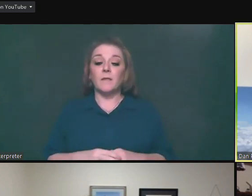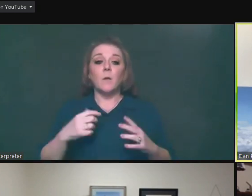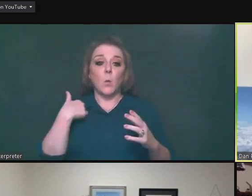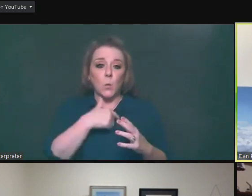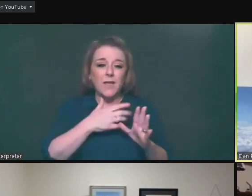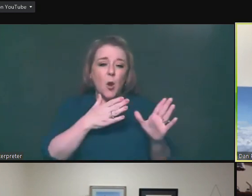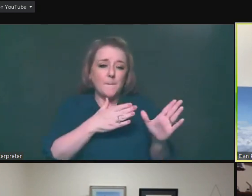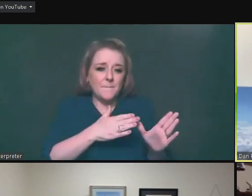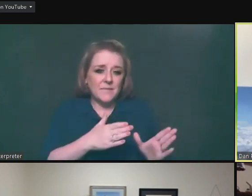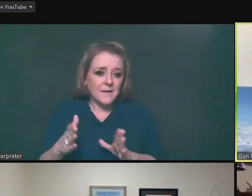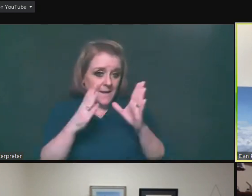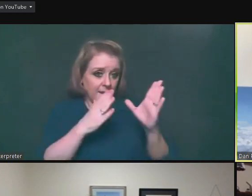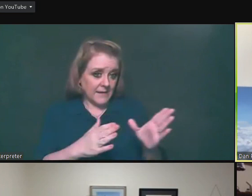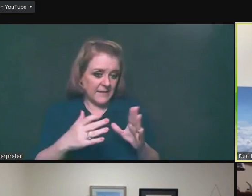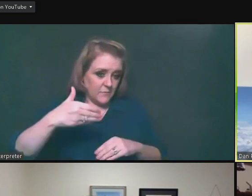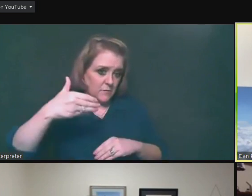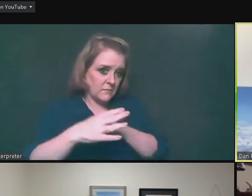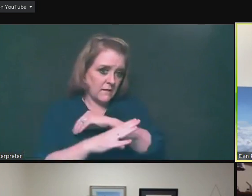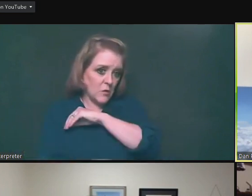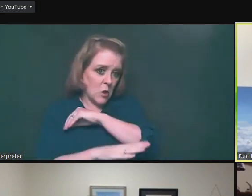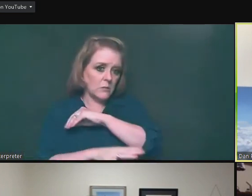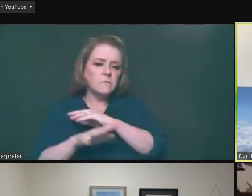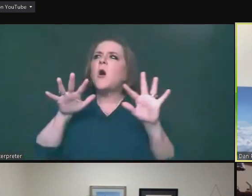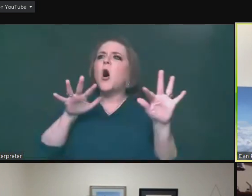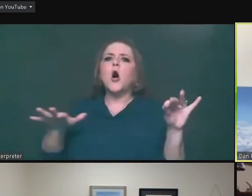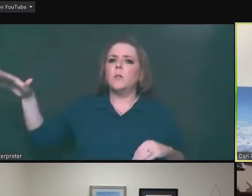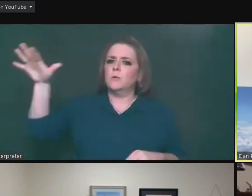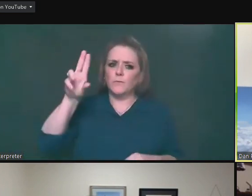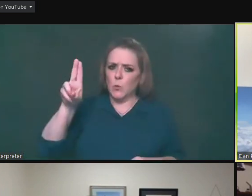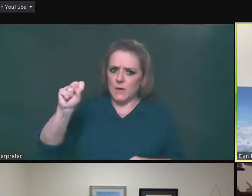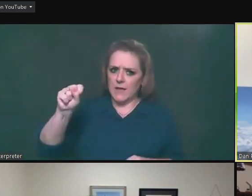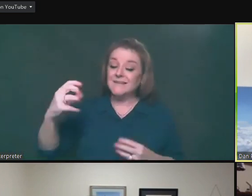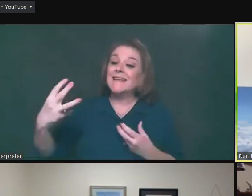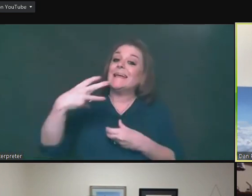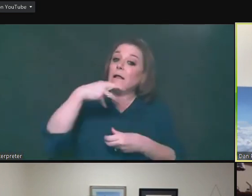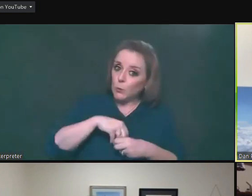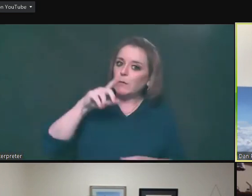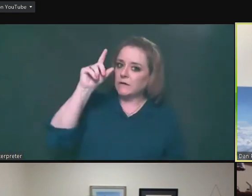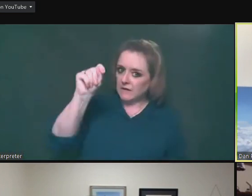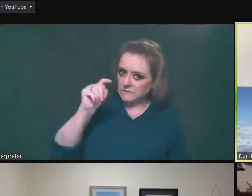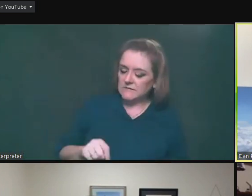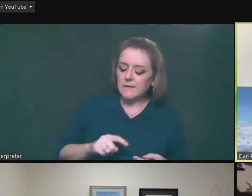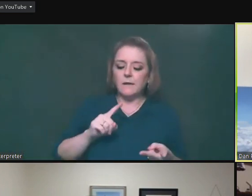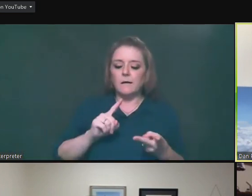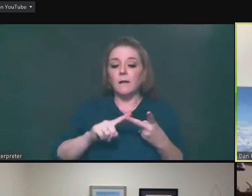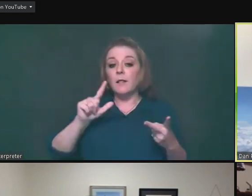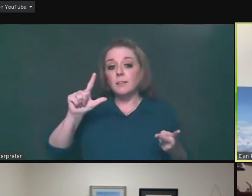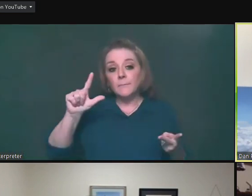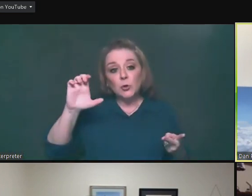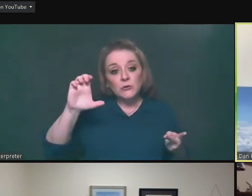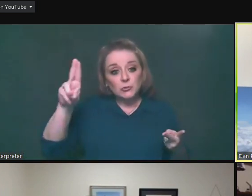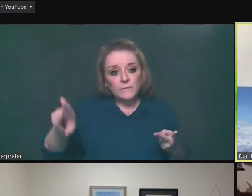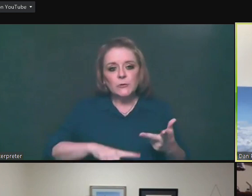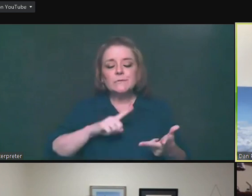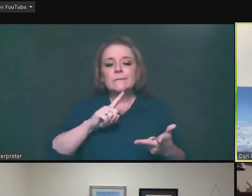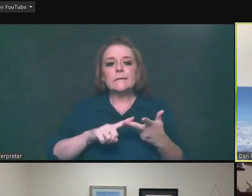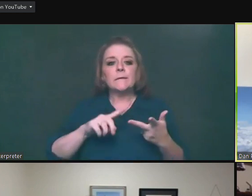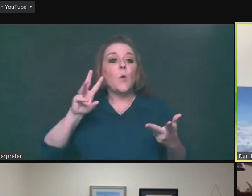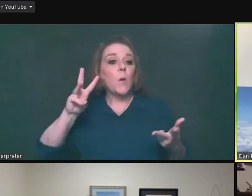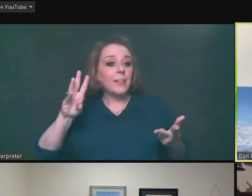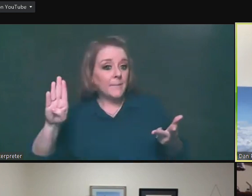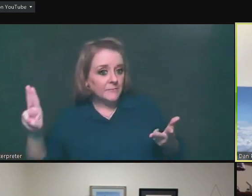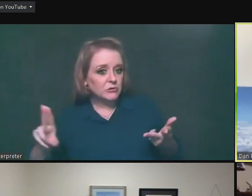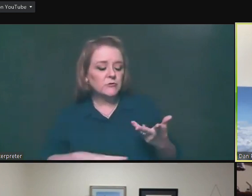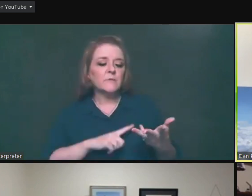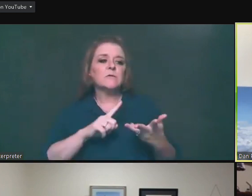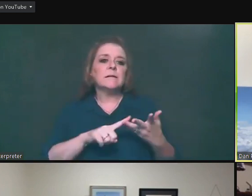the fall for colleges around the country, including Texas Tech and Lubbock Christian, Wayland Baptist, South Plains College, that planning